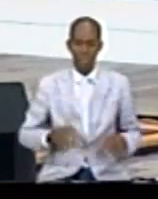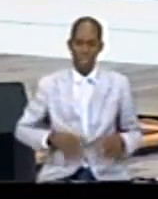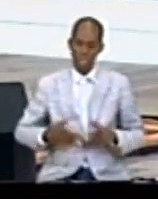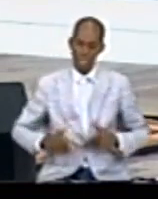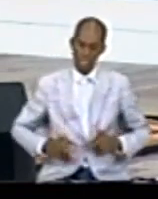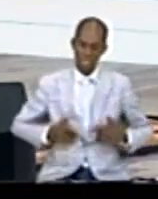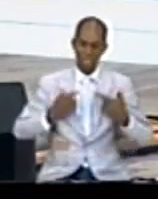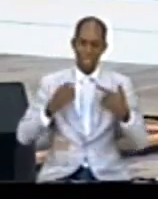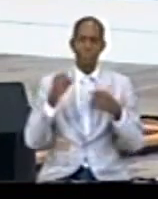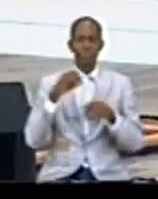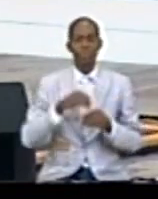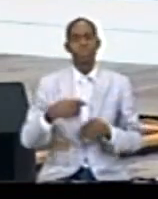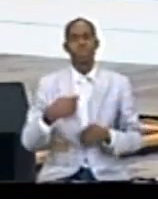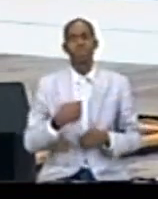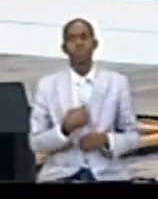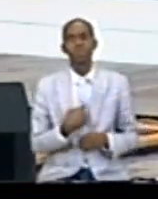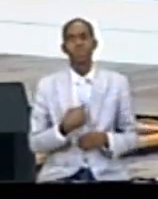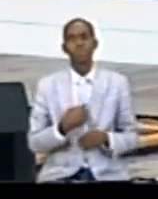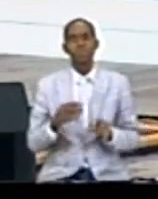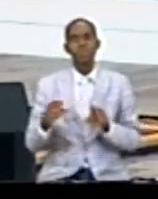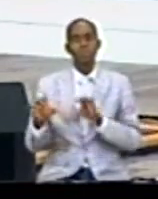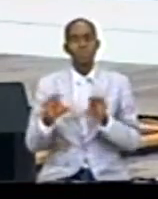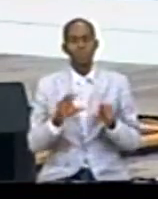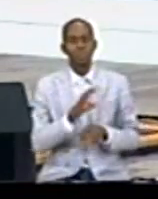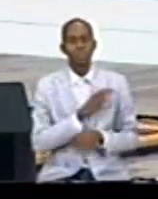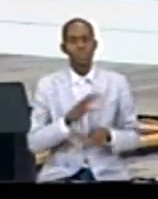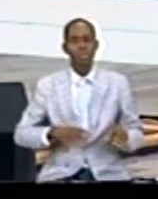me. Does Christ fight?